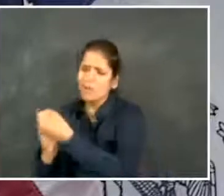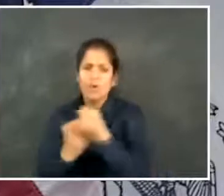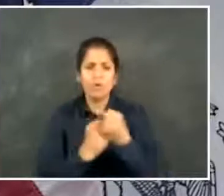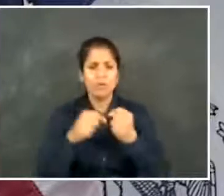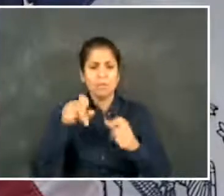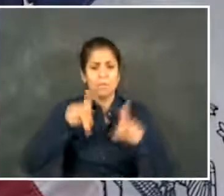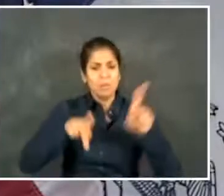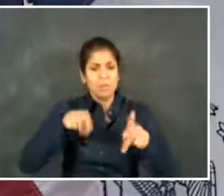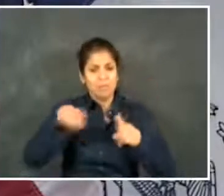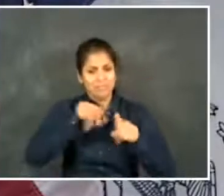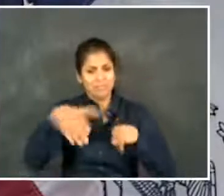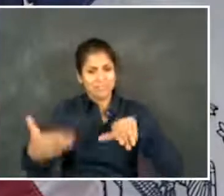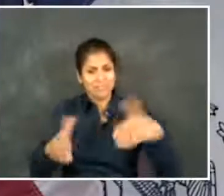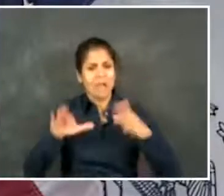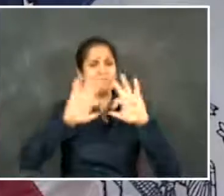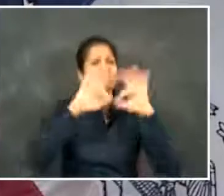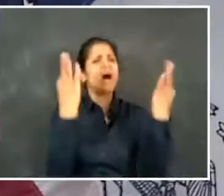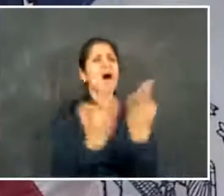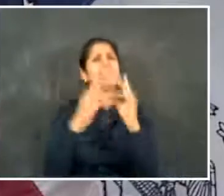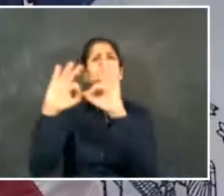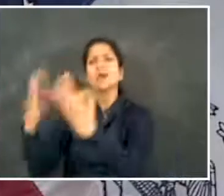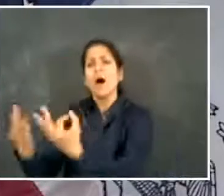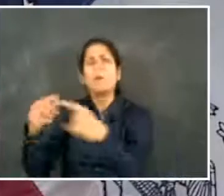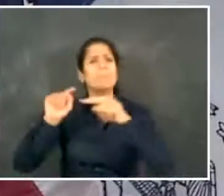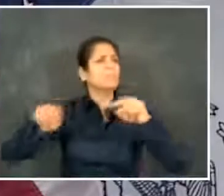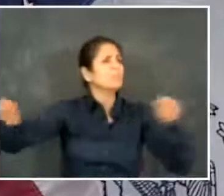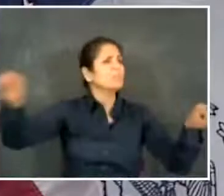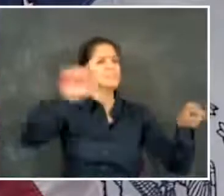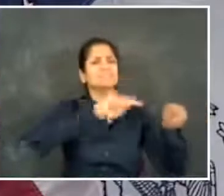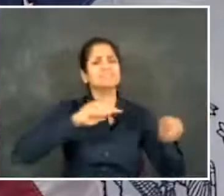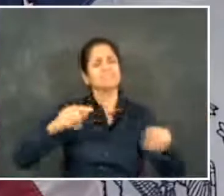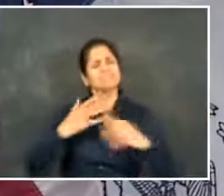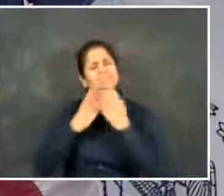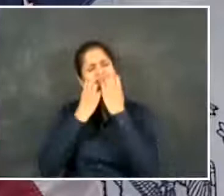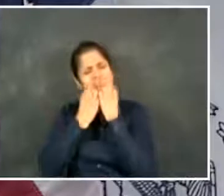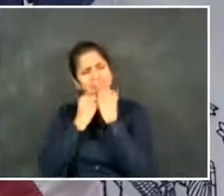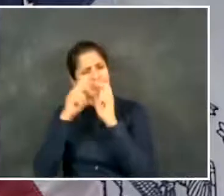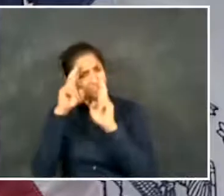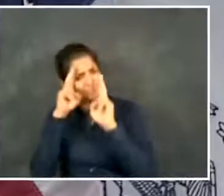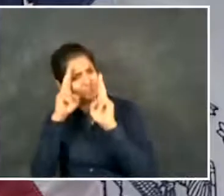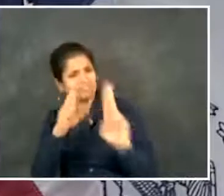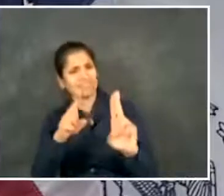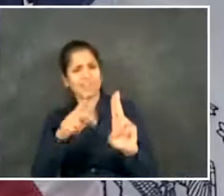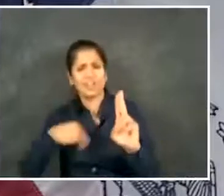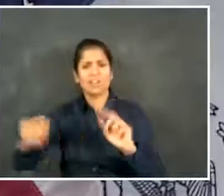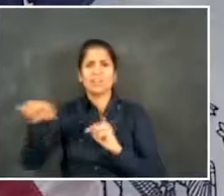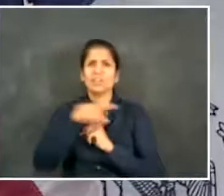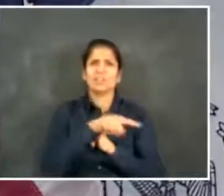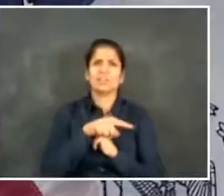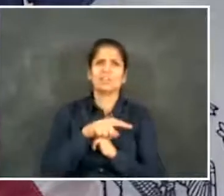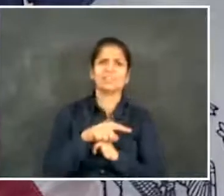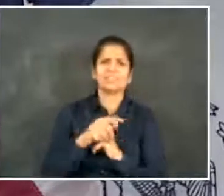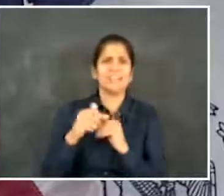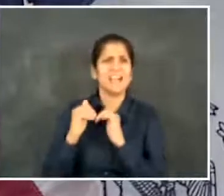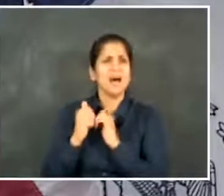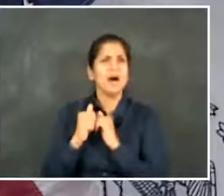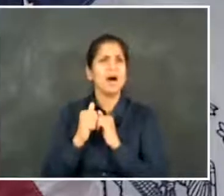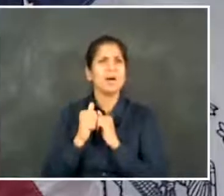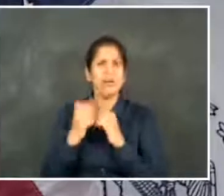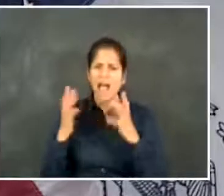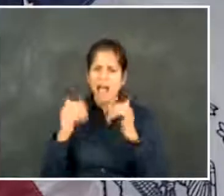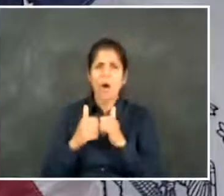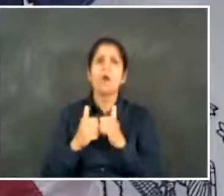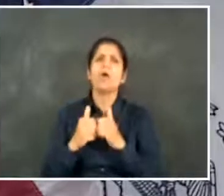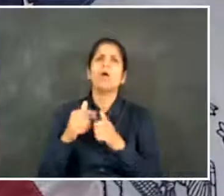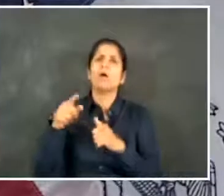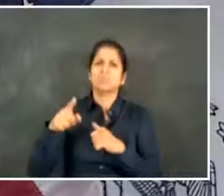you to stick to the rules we're living by now. Every time you do, you help stop the spread of the disease. Every time you help stop the spread of